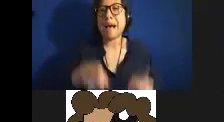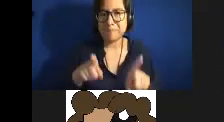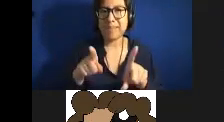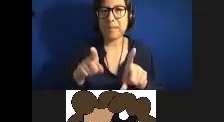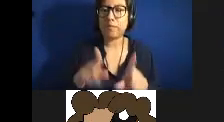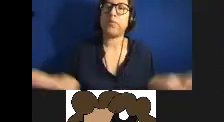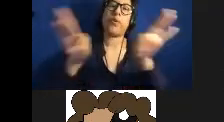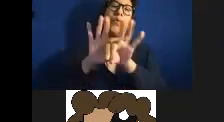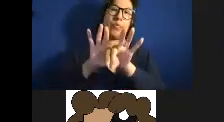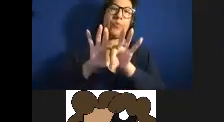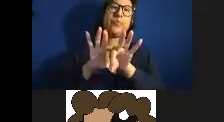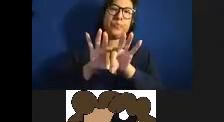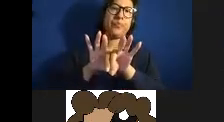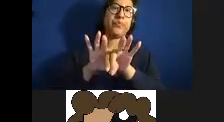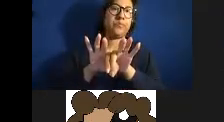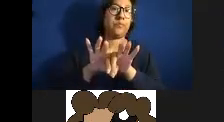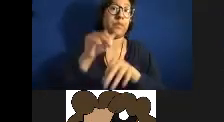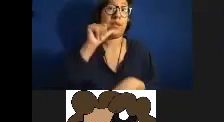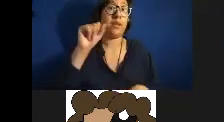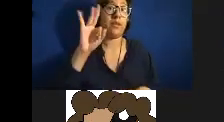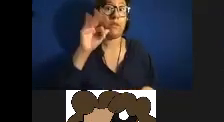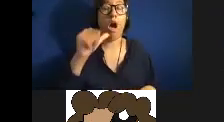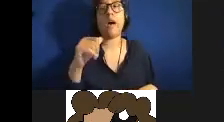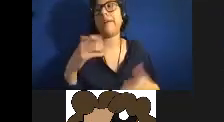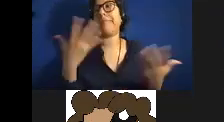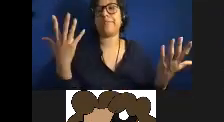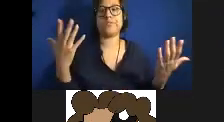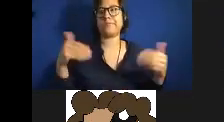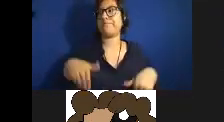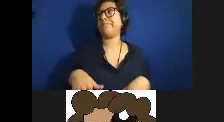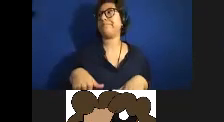critical, because otherwise, right, you're gonna miss out.